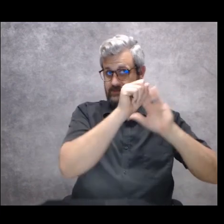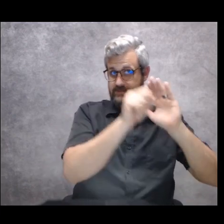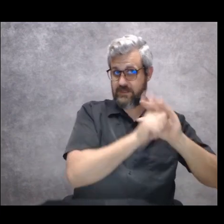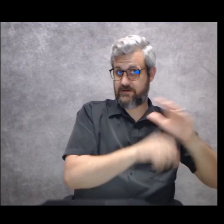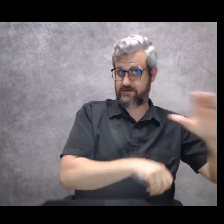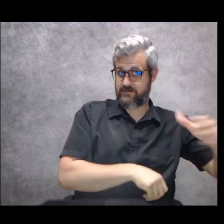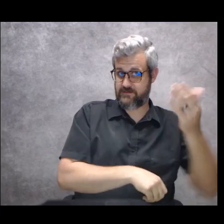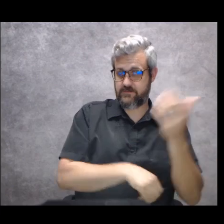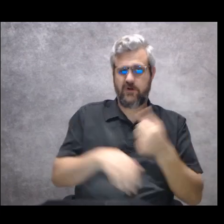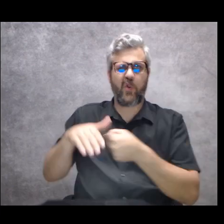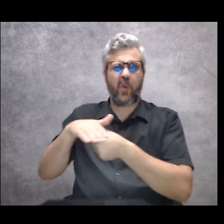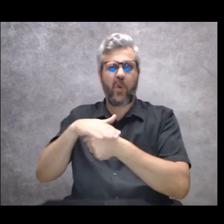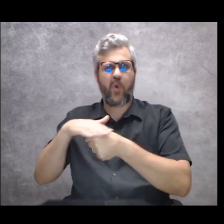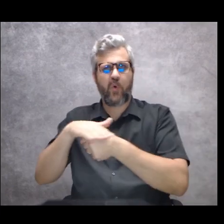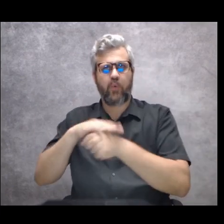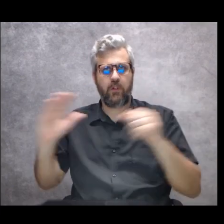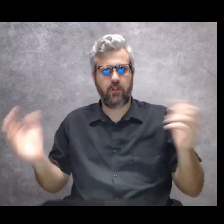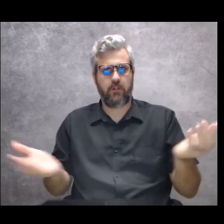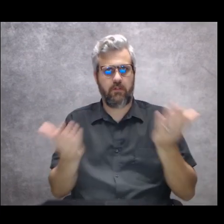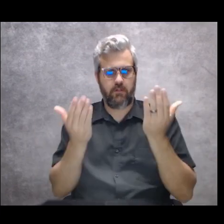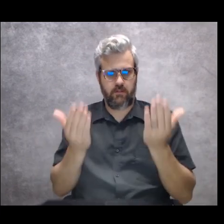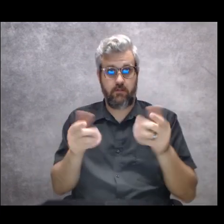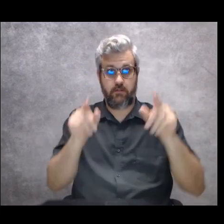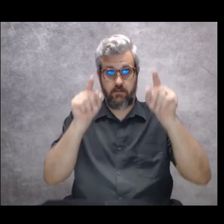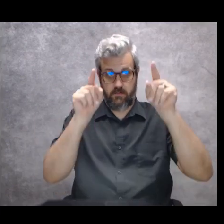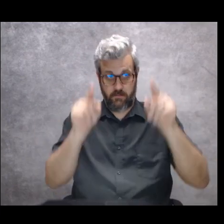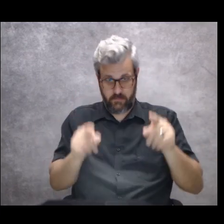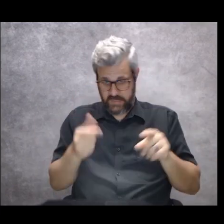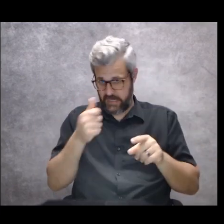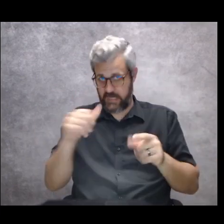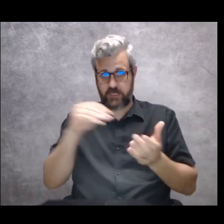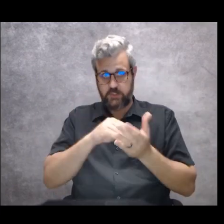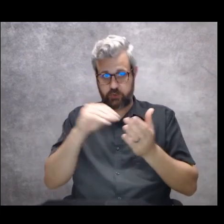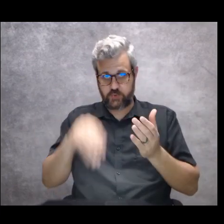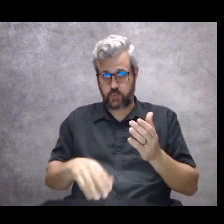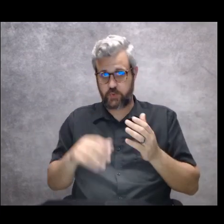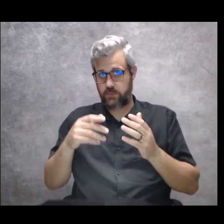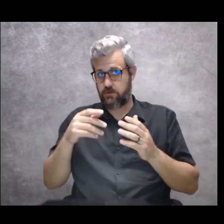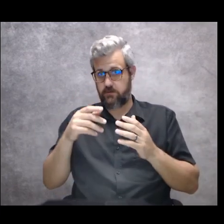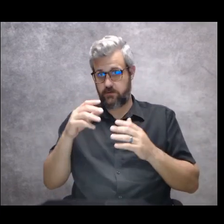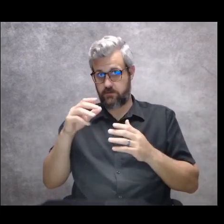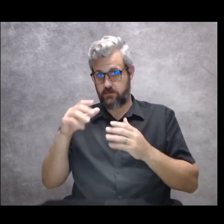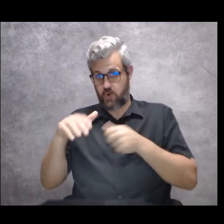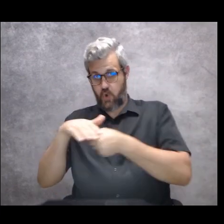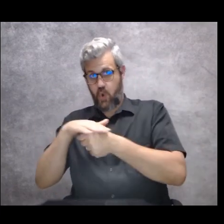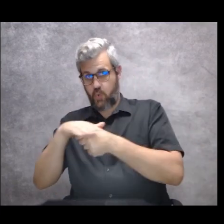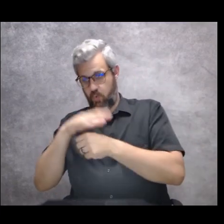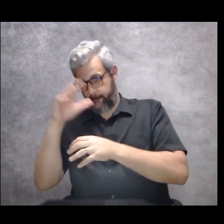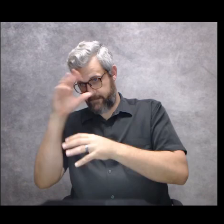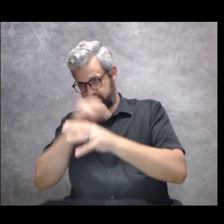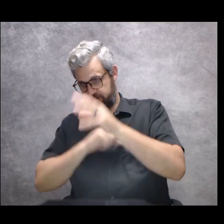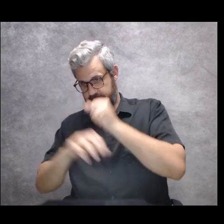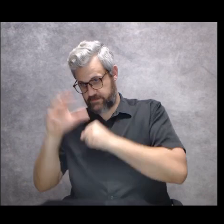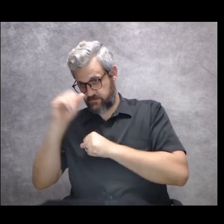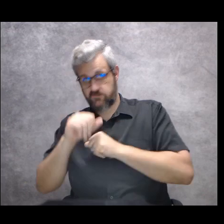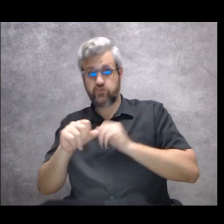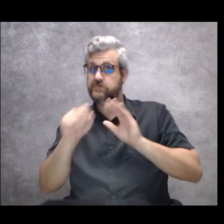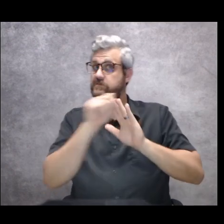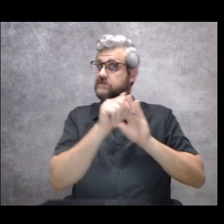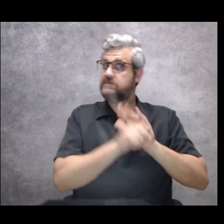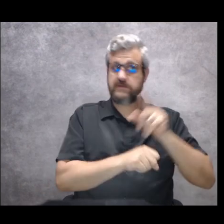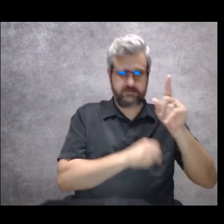sets. And if there are any missing student records on the local data set or the state data